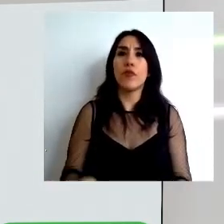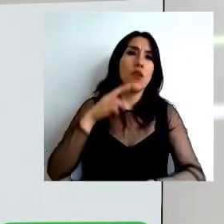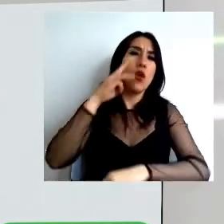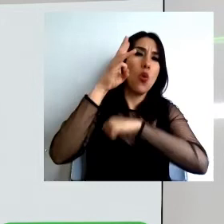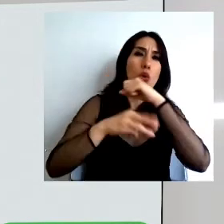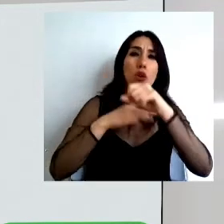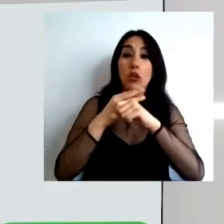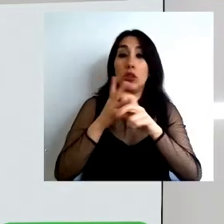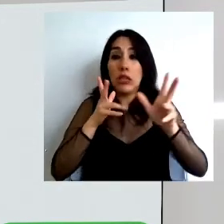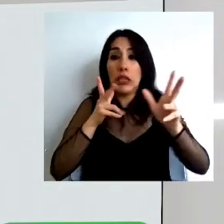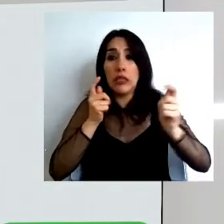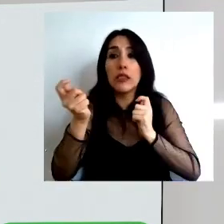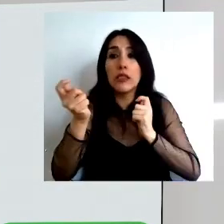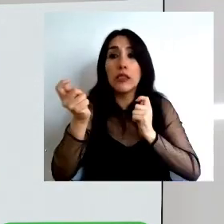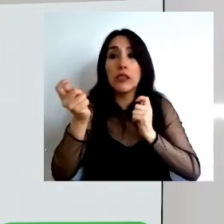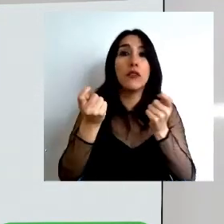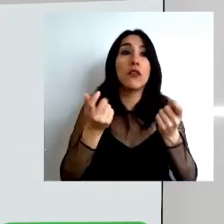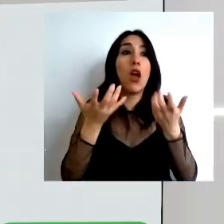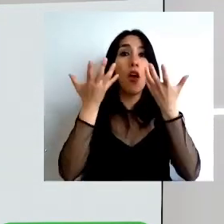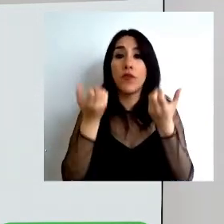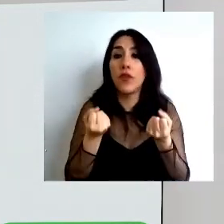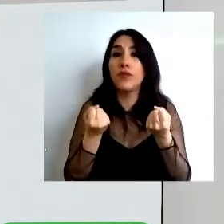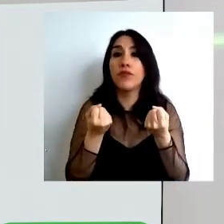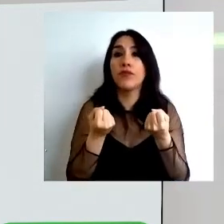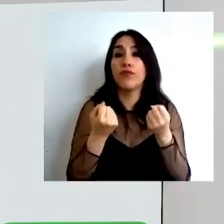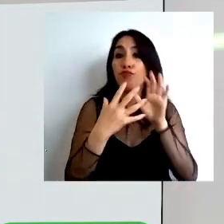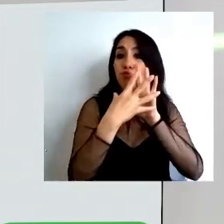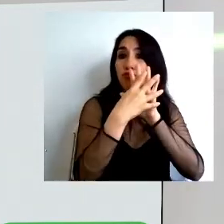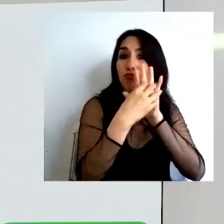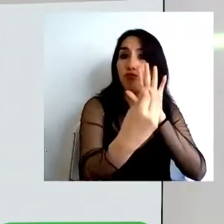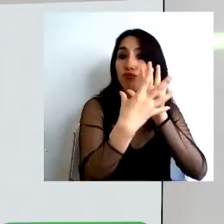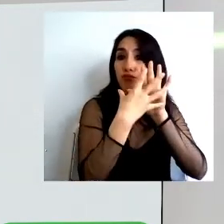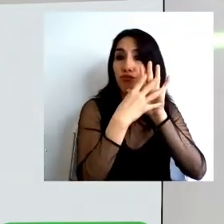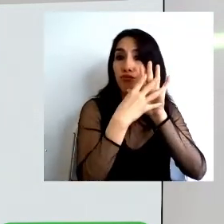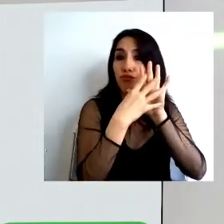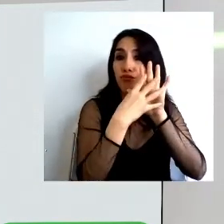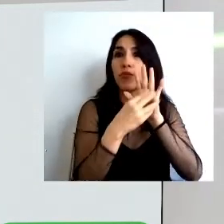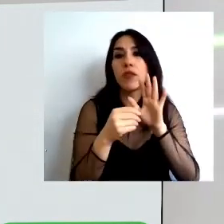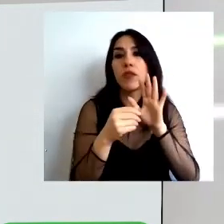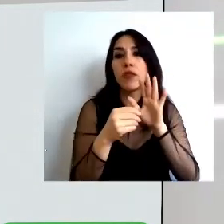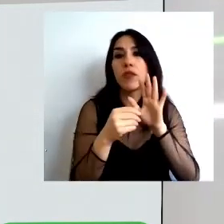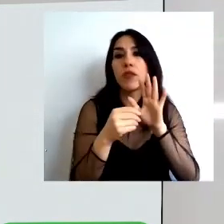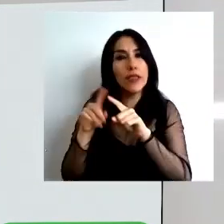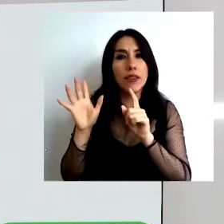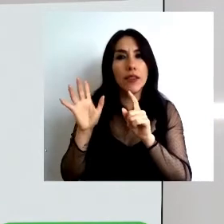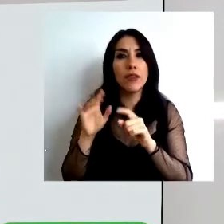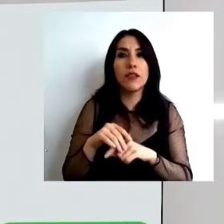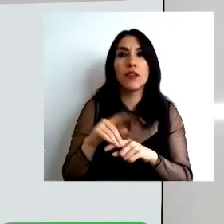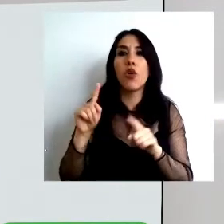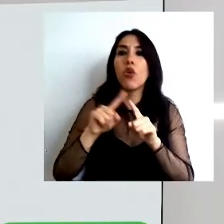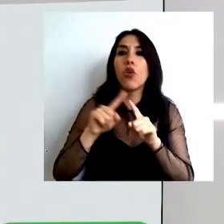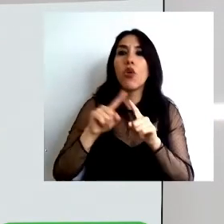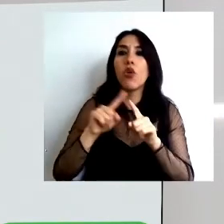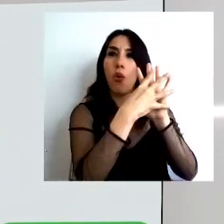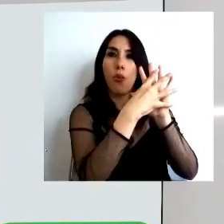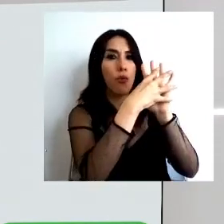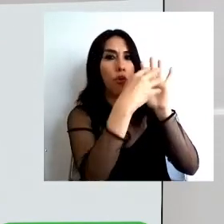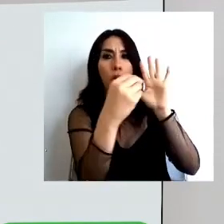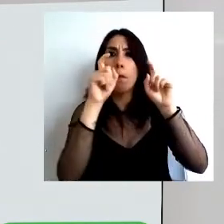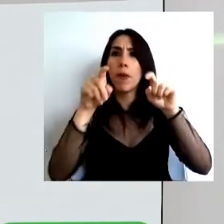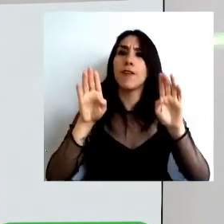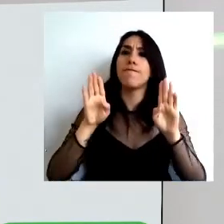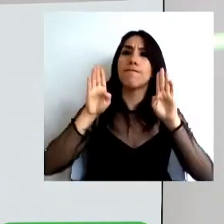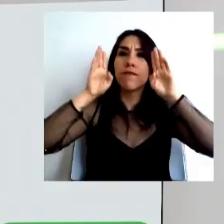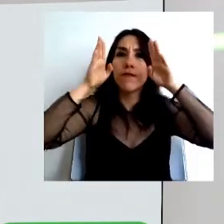replication. I am illustrating them here on an axis, horizontal axis. On one hand, we